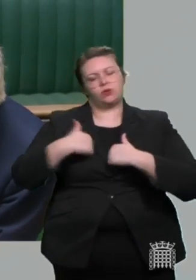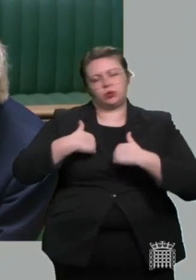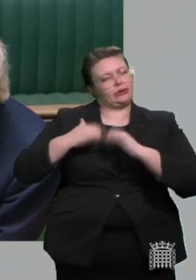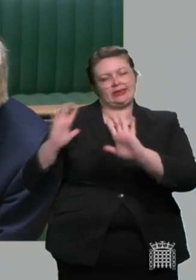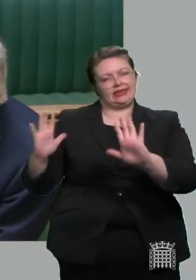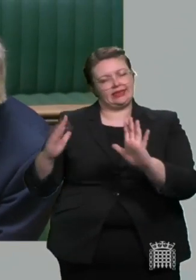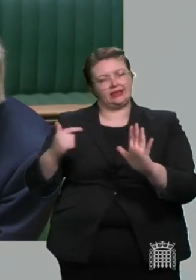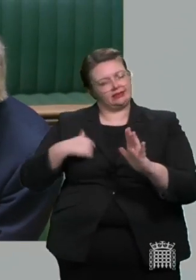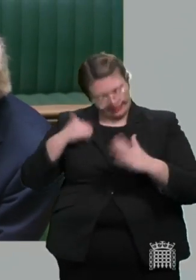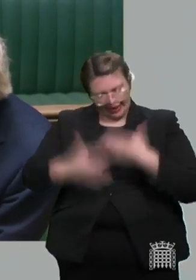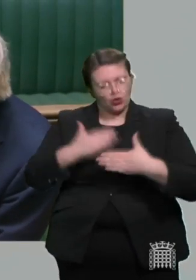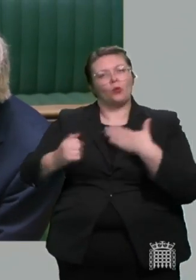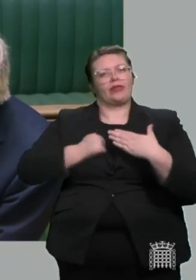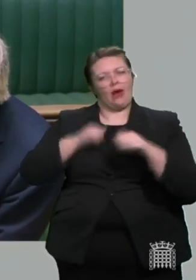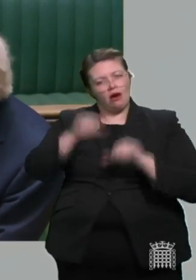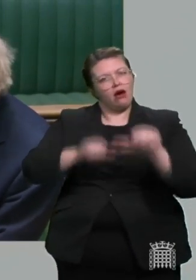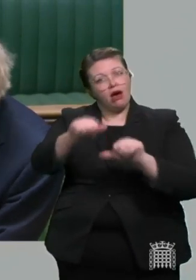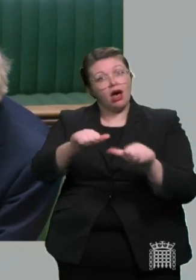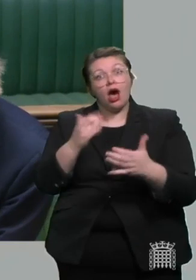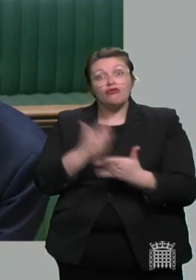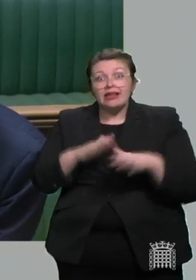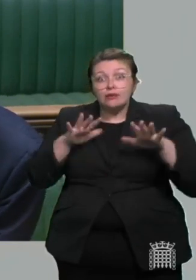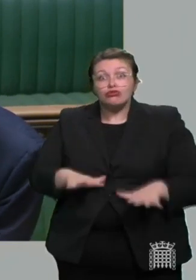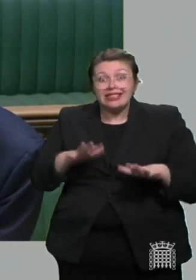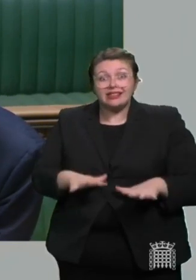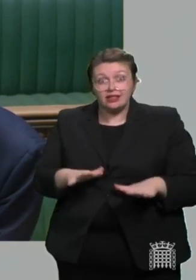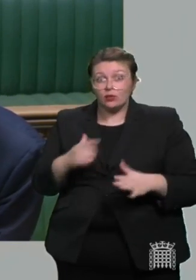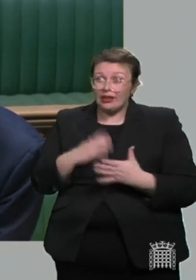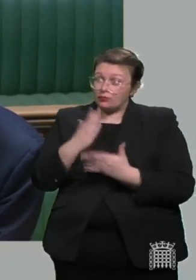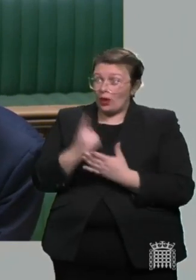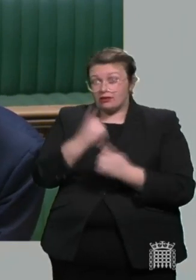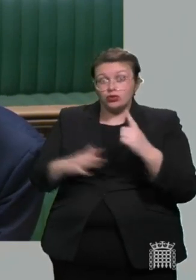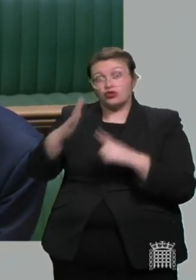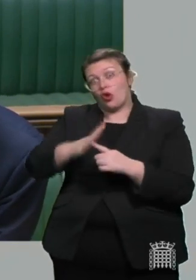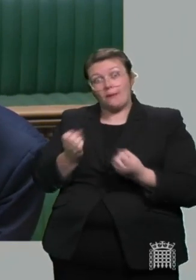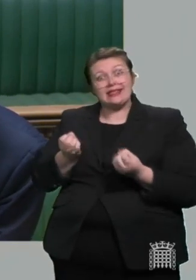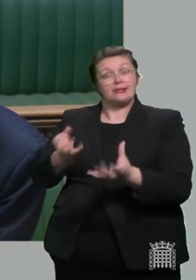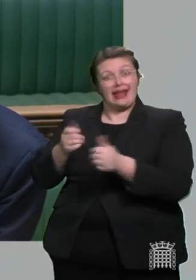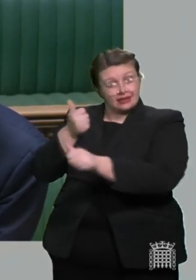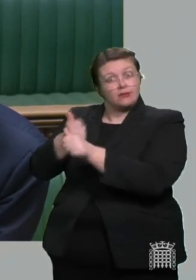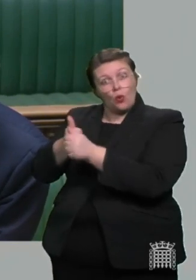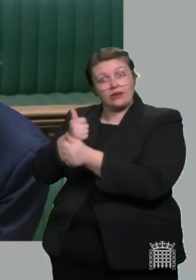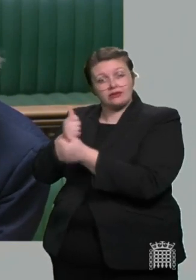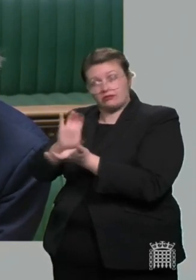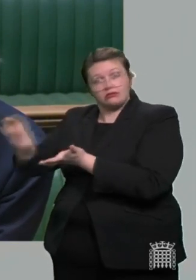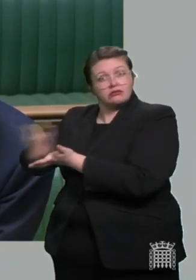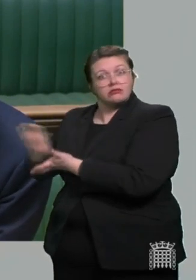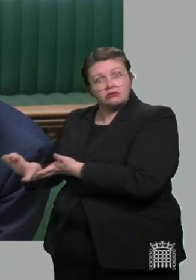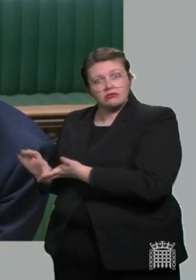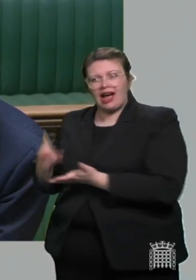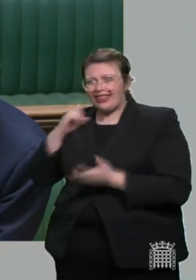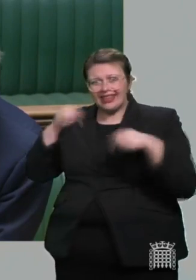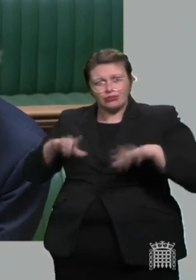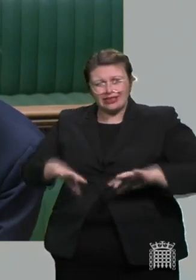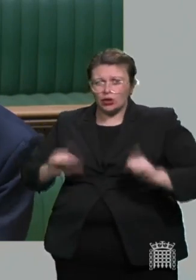any other country in the world. By the way, spending more still than virtually any other country in the G7 on aid. It's a record, I think, of which this